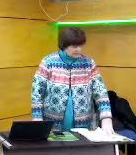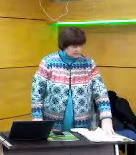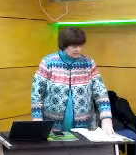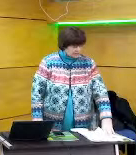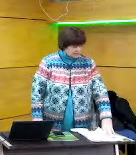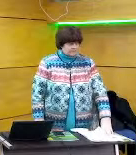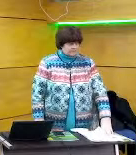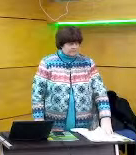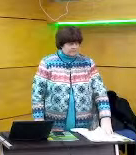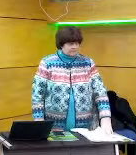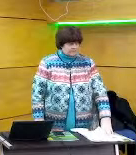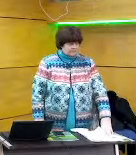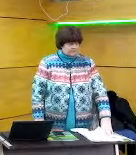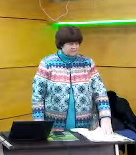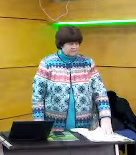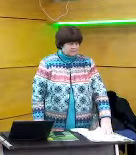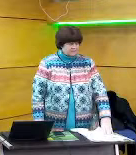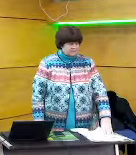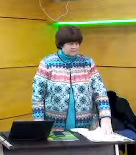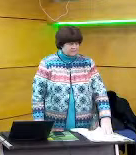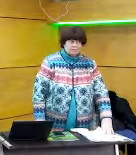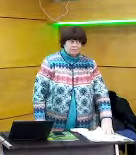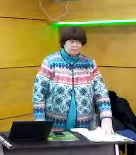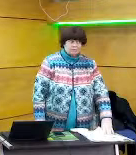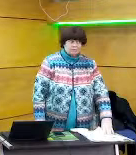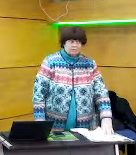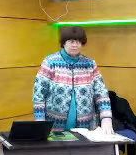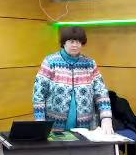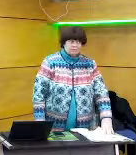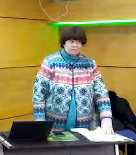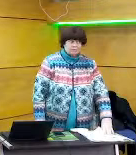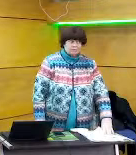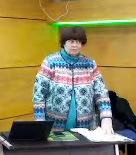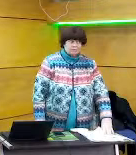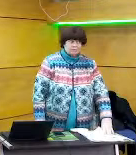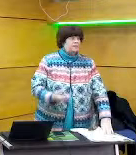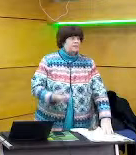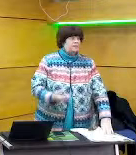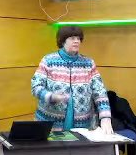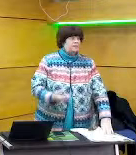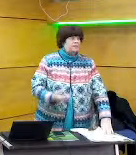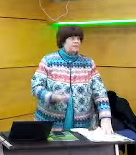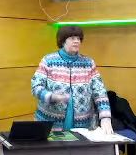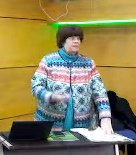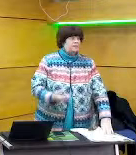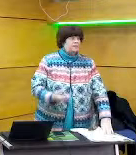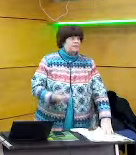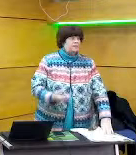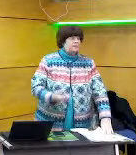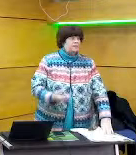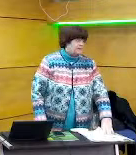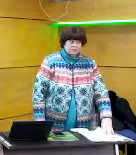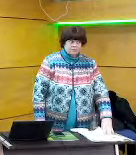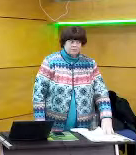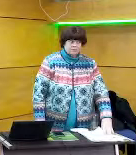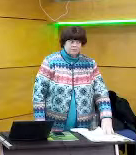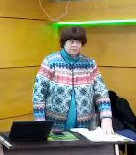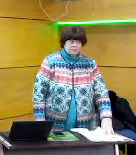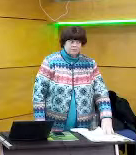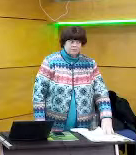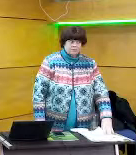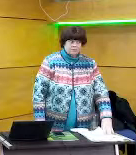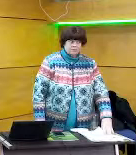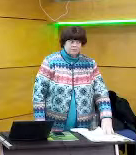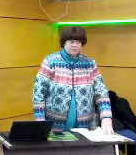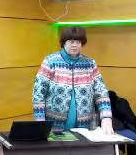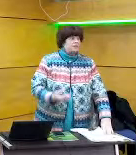instruction occupies a diminishing role, somehow it's become not popular to do that.